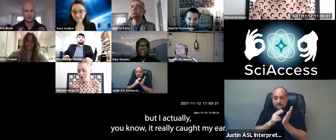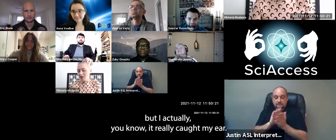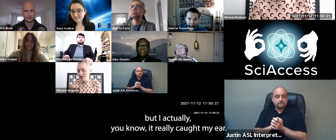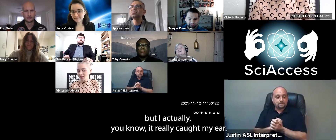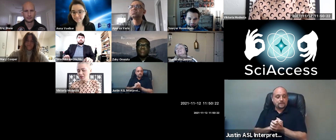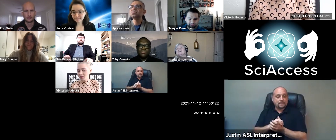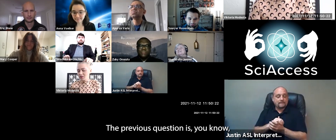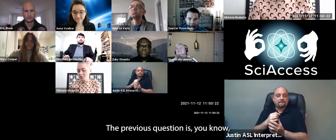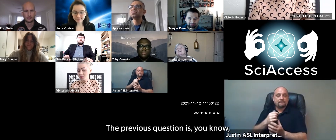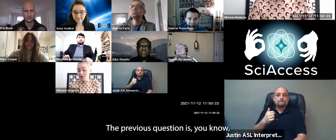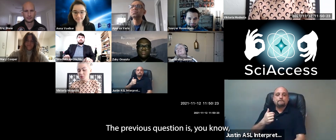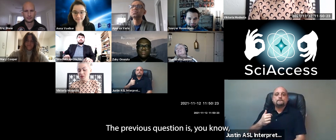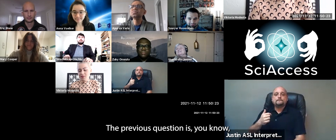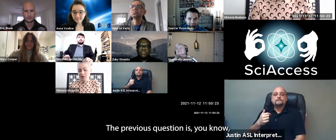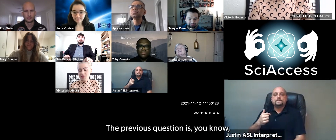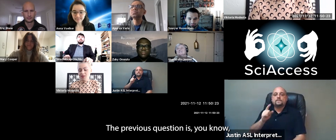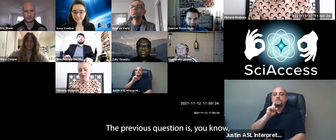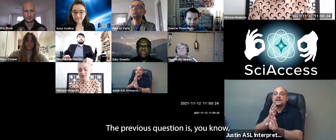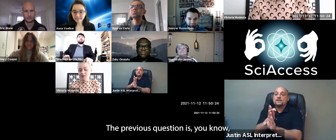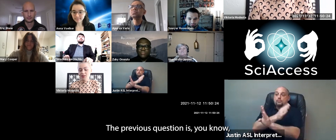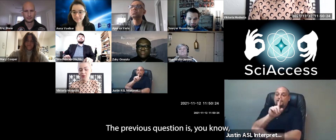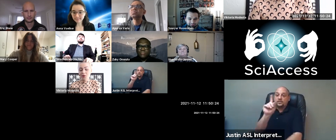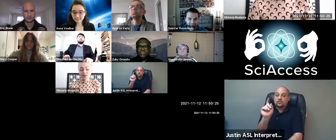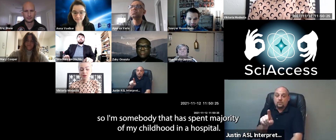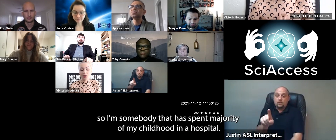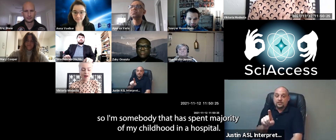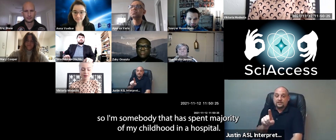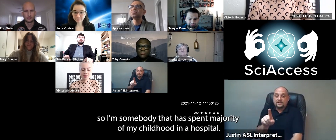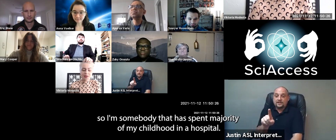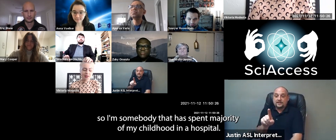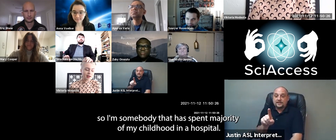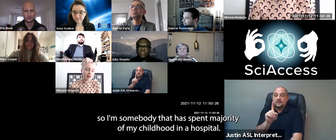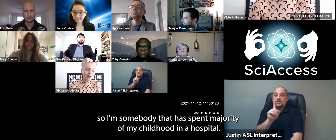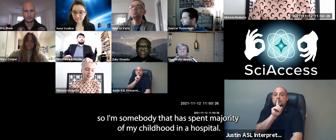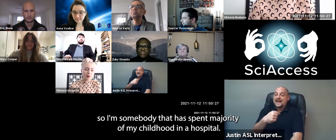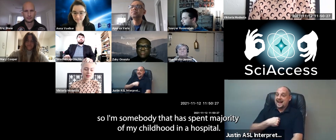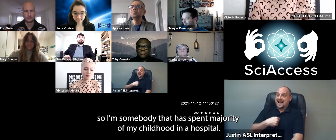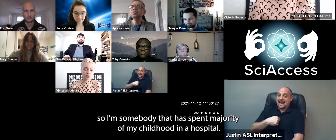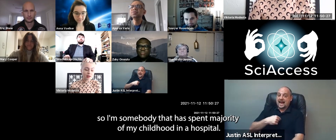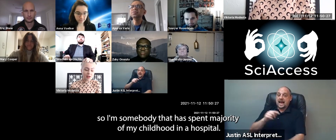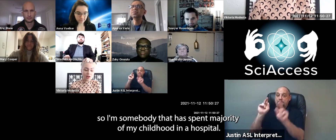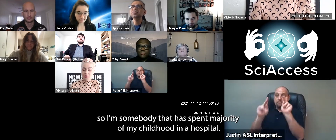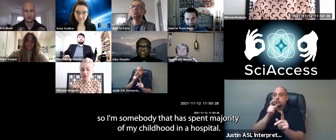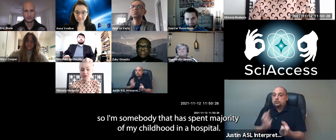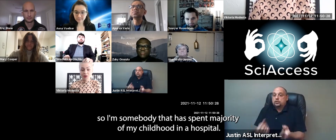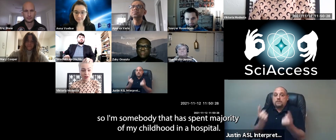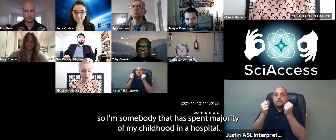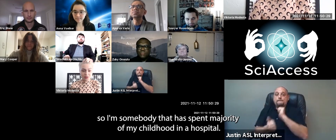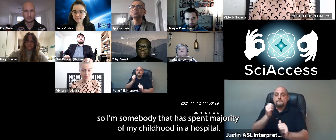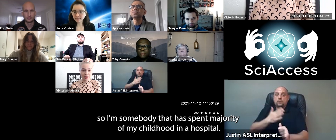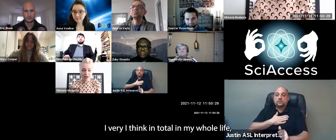caught my ear, the previous question is, so I'm somebody that has spent majority of my childhood